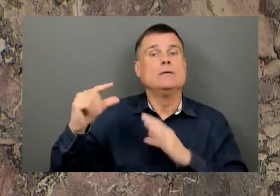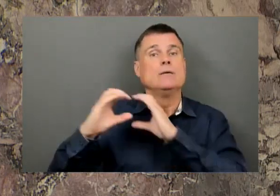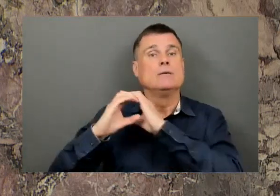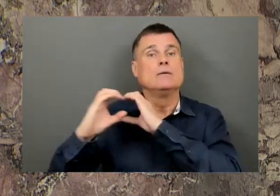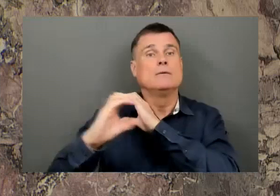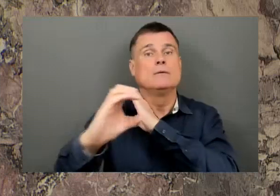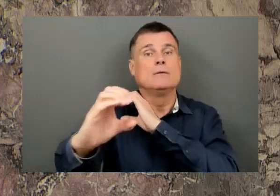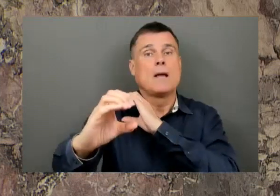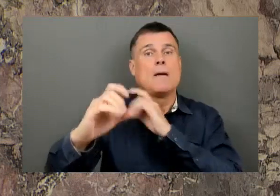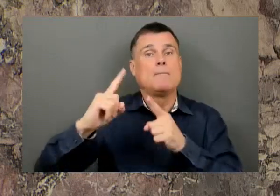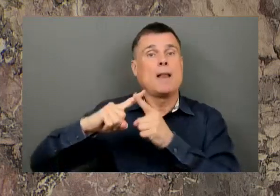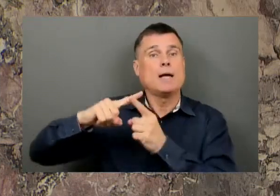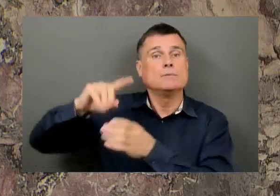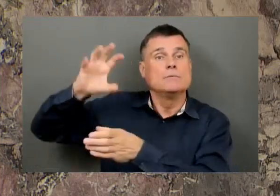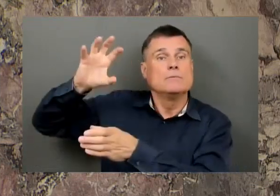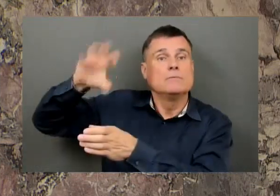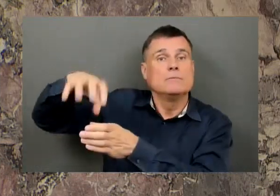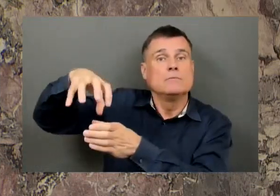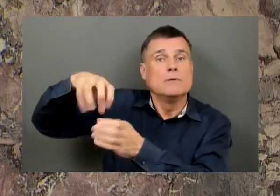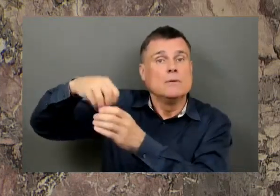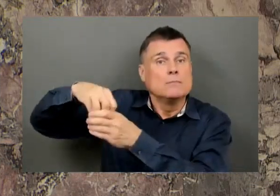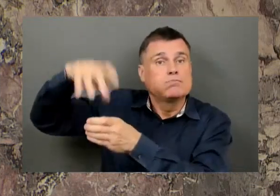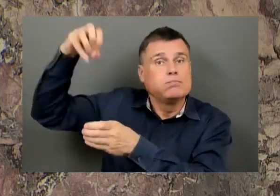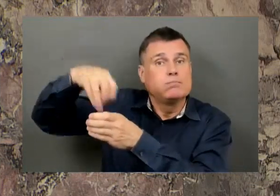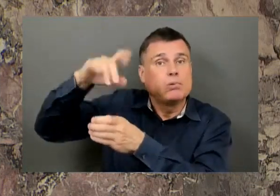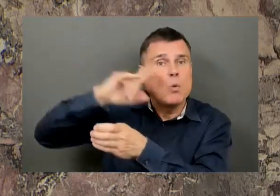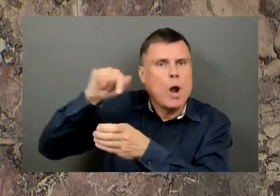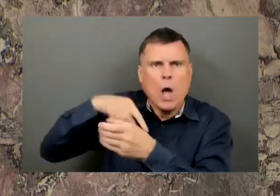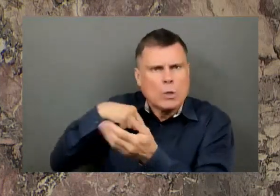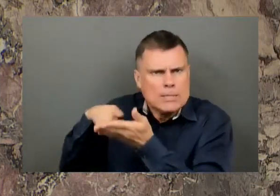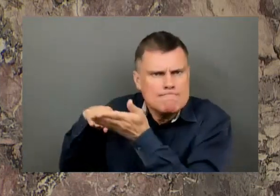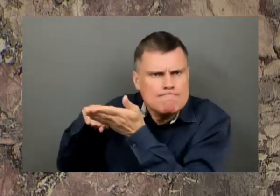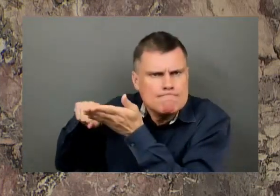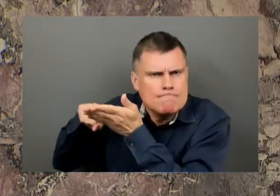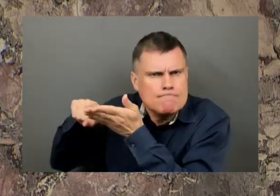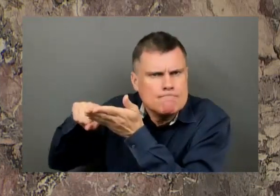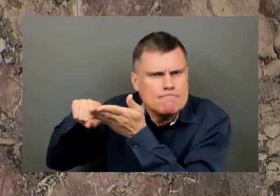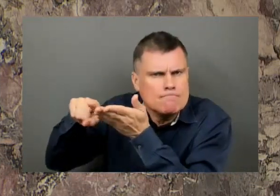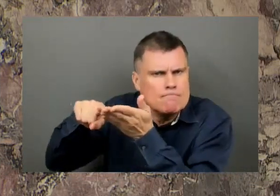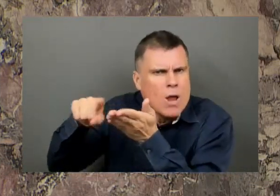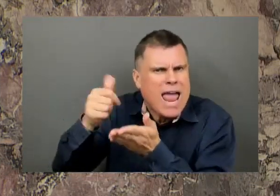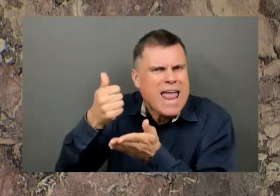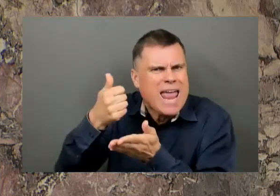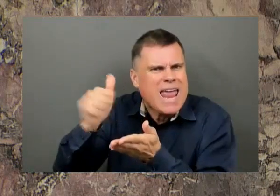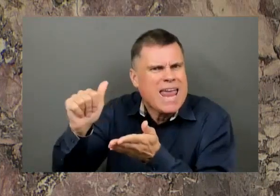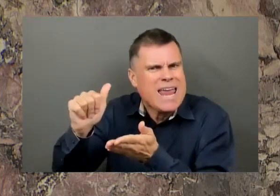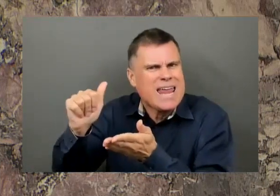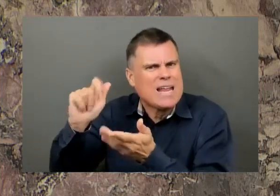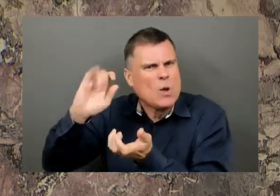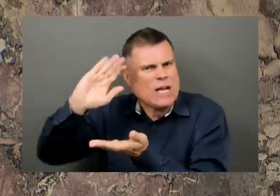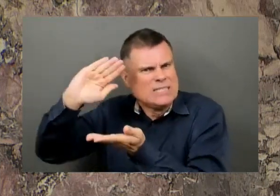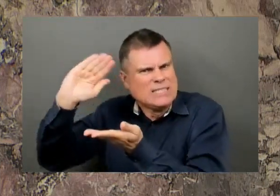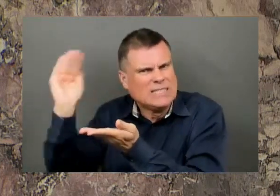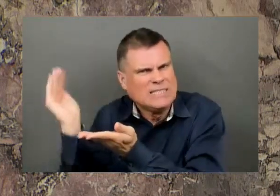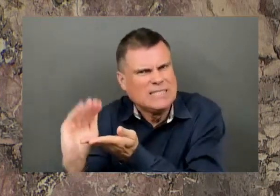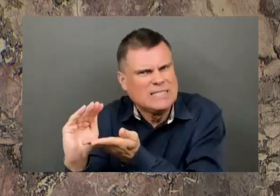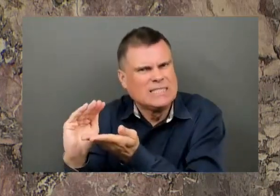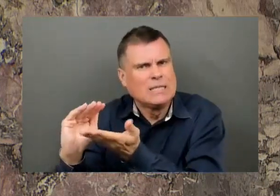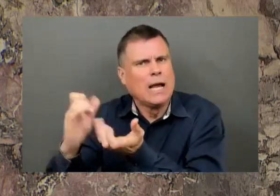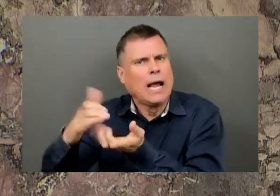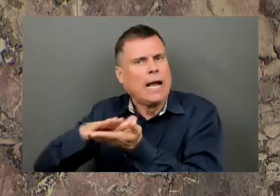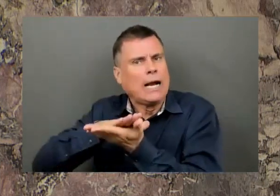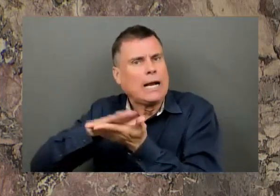output-based pricing system, carbon taxes, through the Clean BC program for industry, and